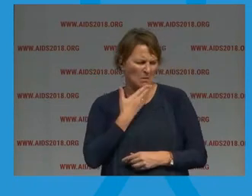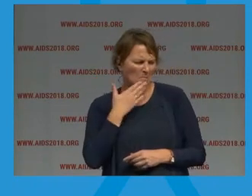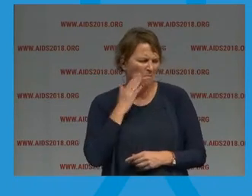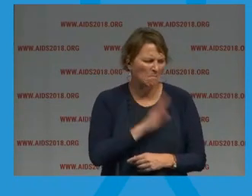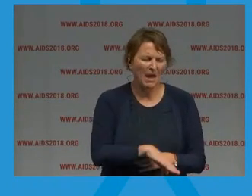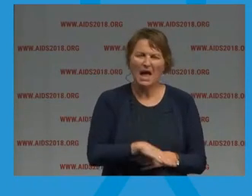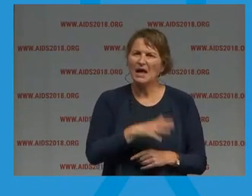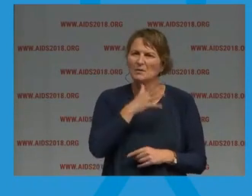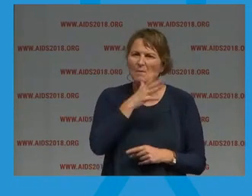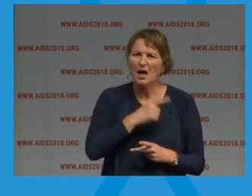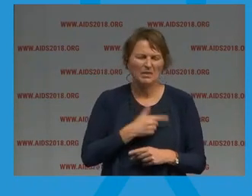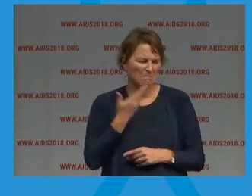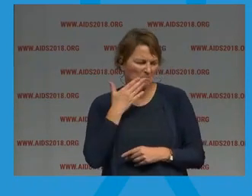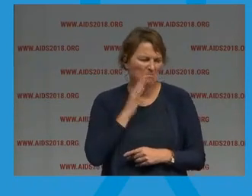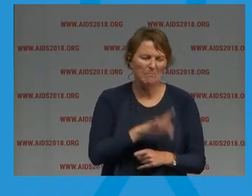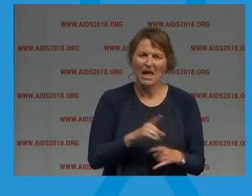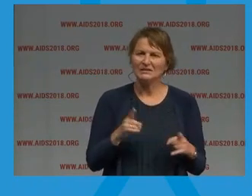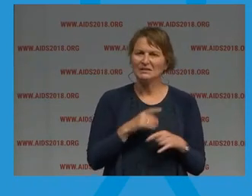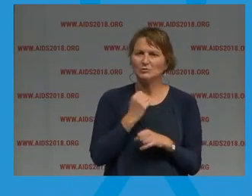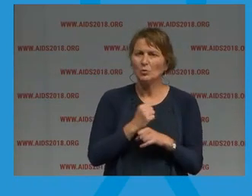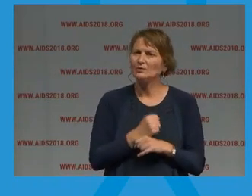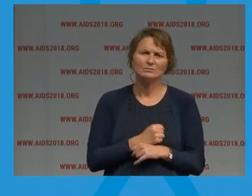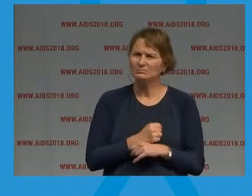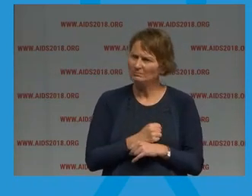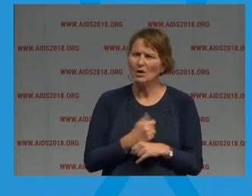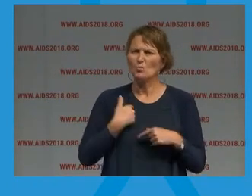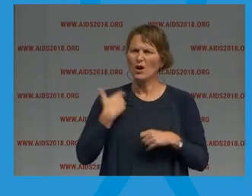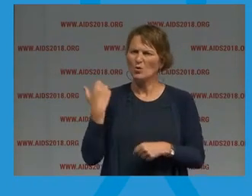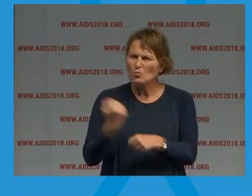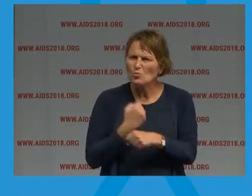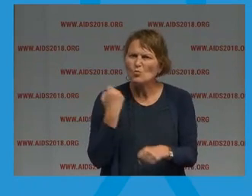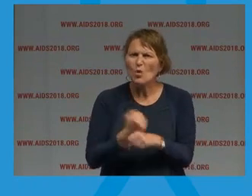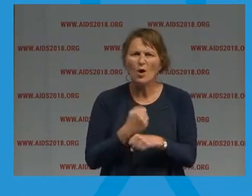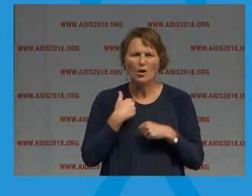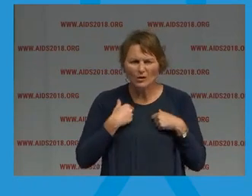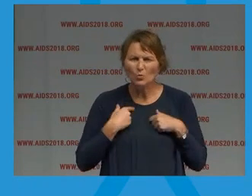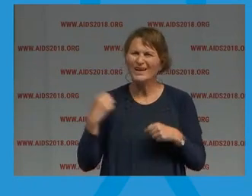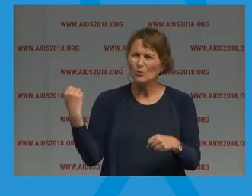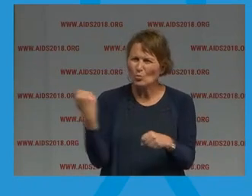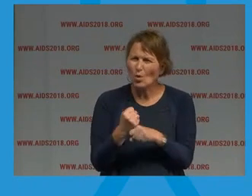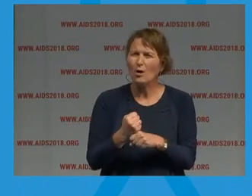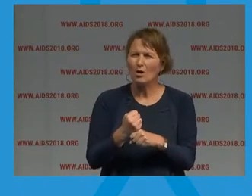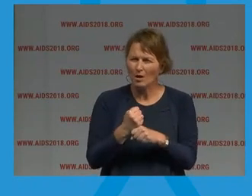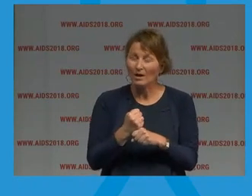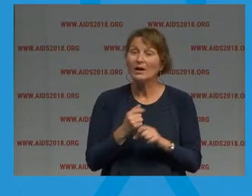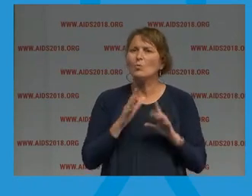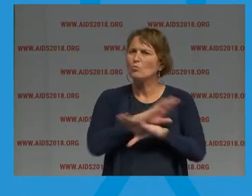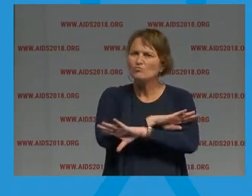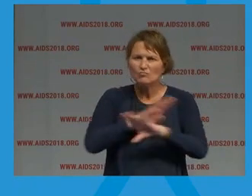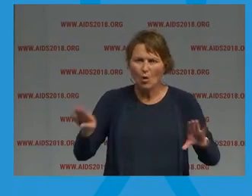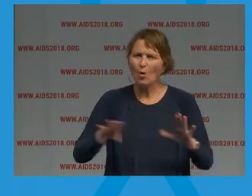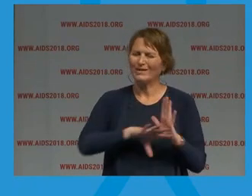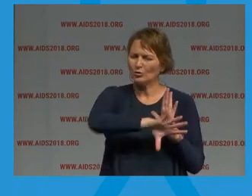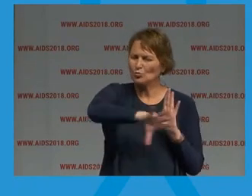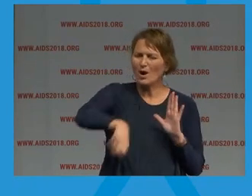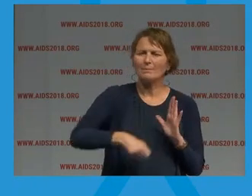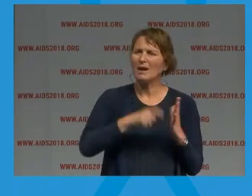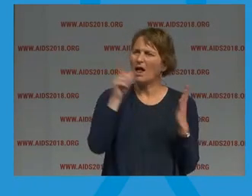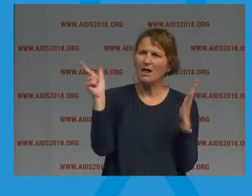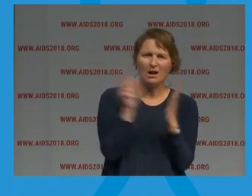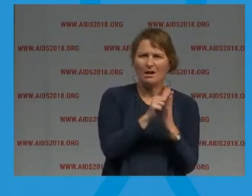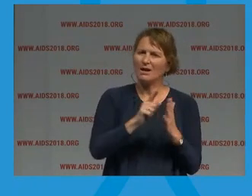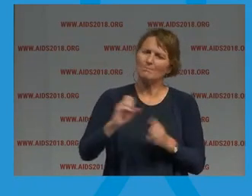are not bad sex workers. We are working. Sex work is work. We want full decriminalization of sex work in South